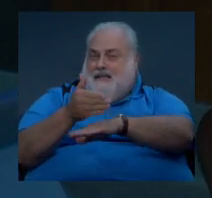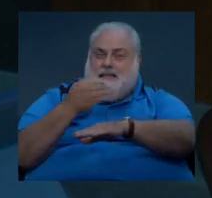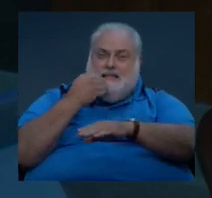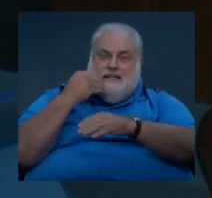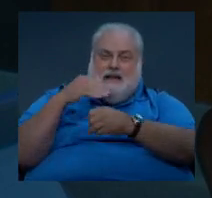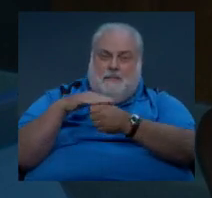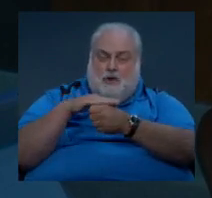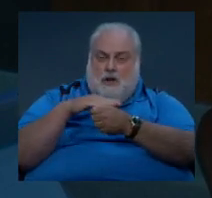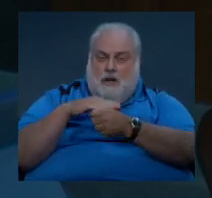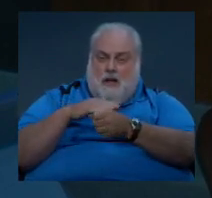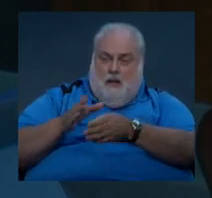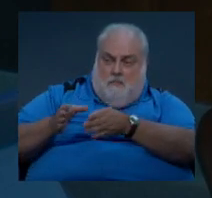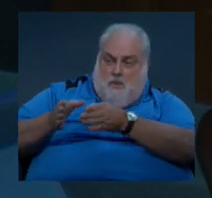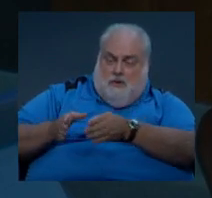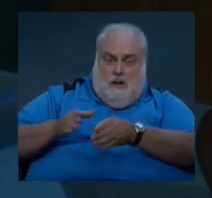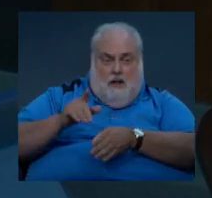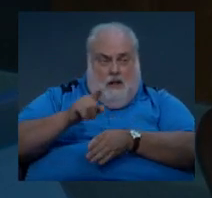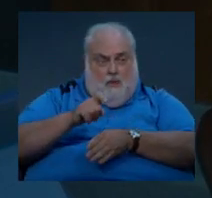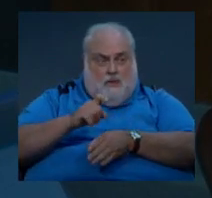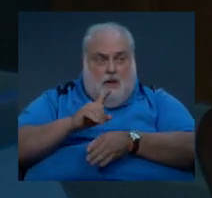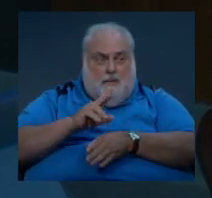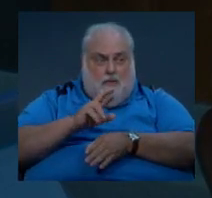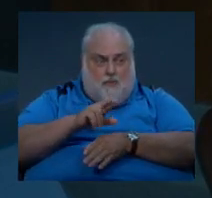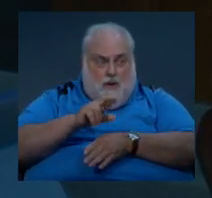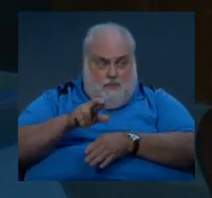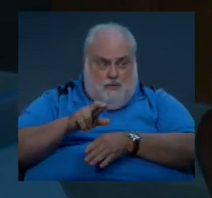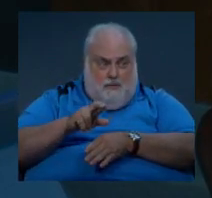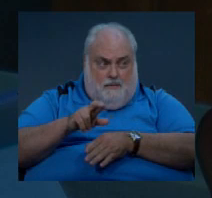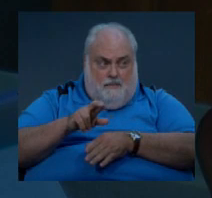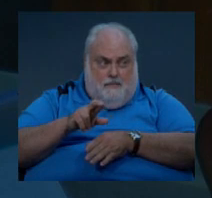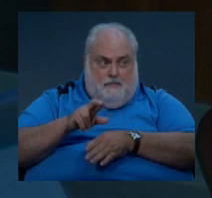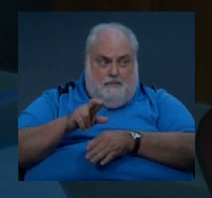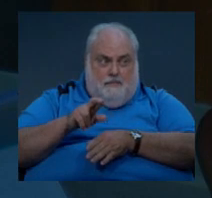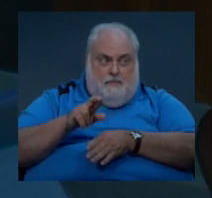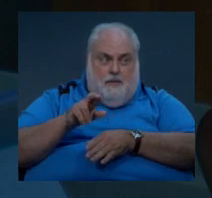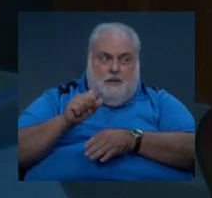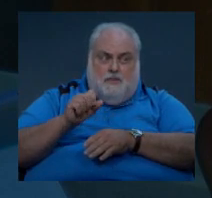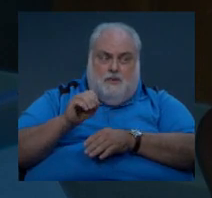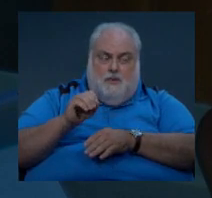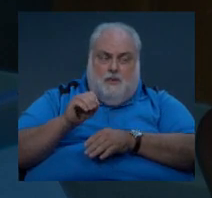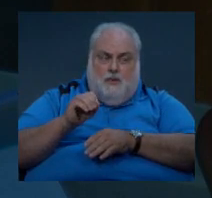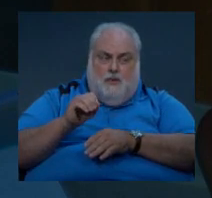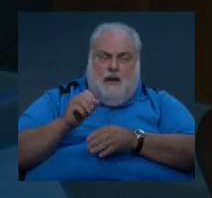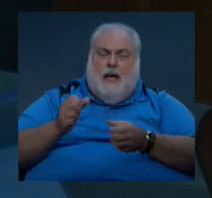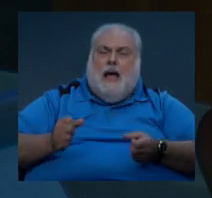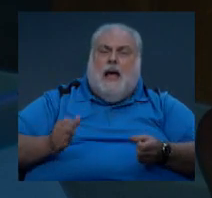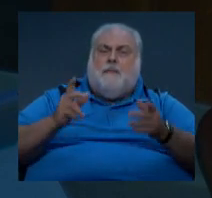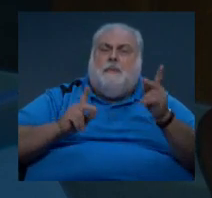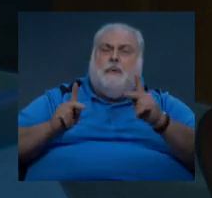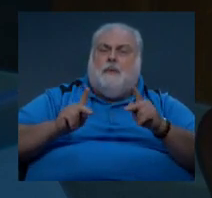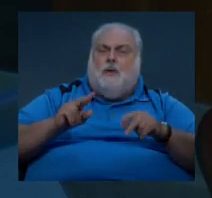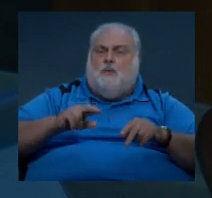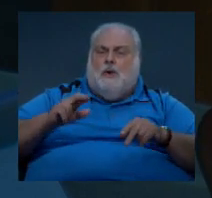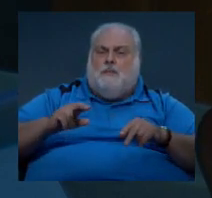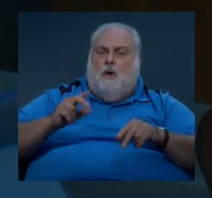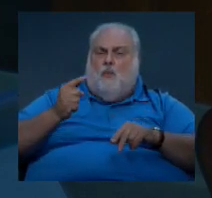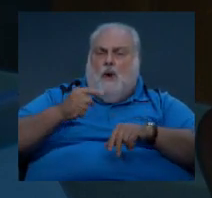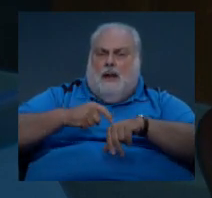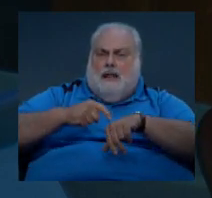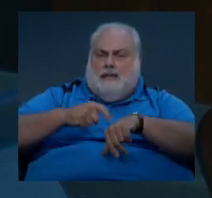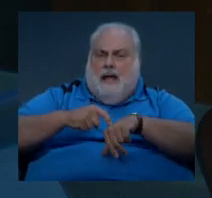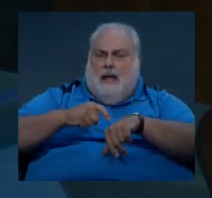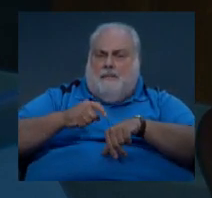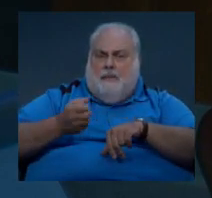about, we're talking about the restroom being there, I think. And how many people can use a restroom? Only one at a